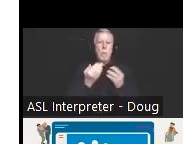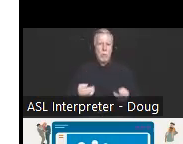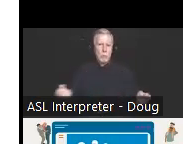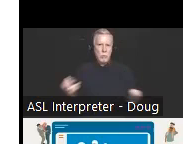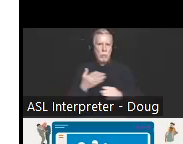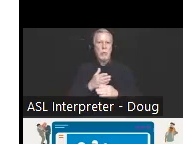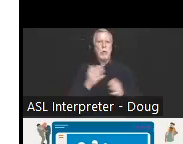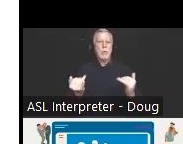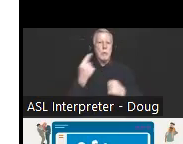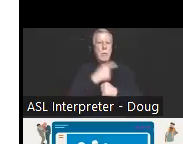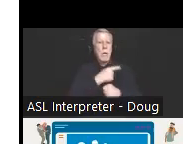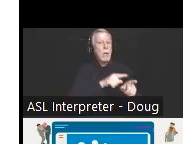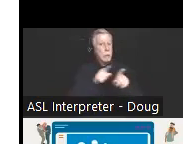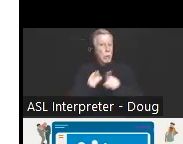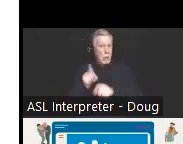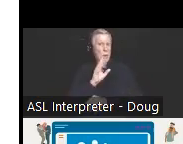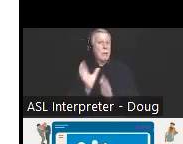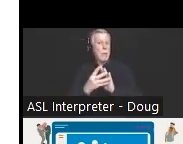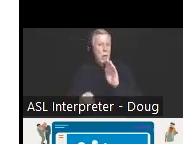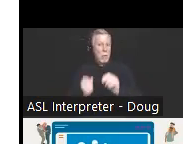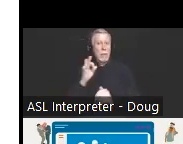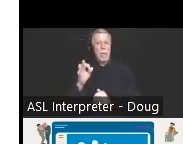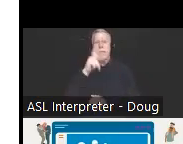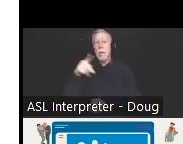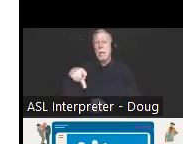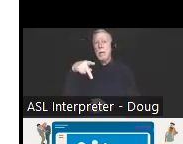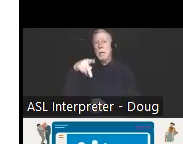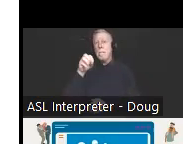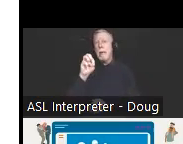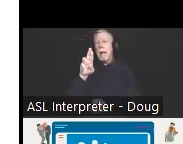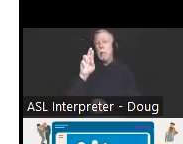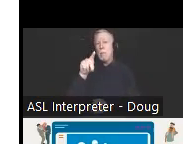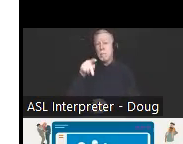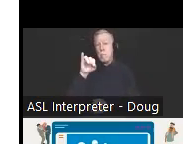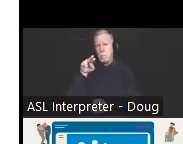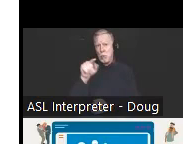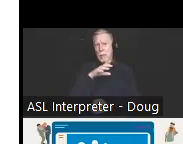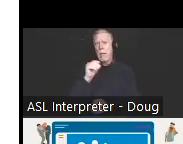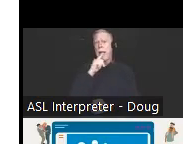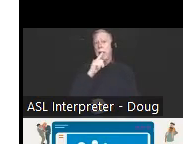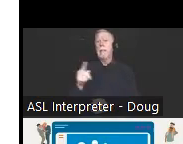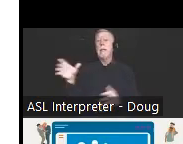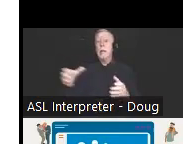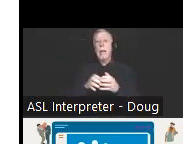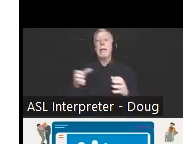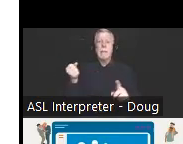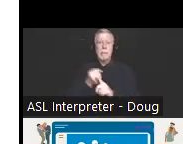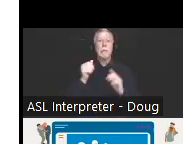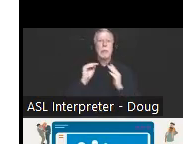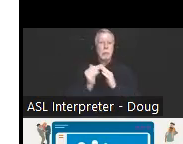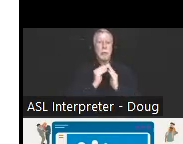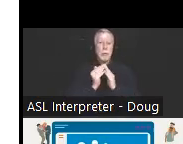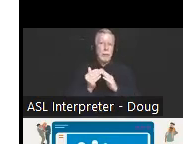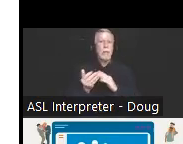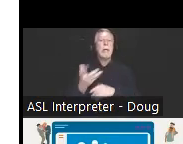well as a copy of the PowerPoint and also the Collective Impact Community Engagement Toolkit. You can also find